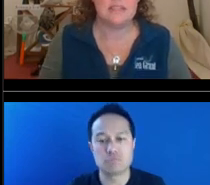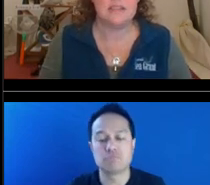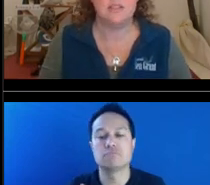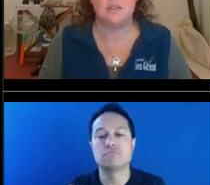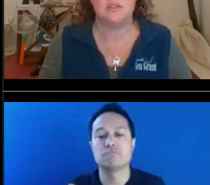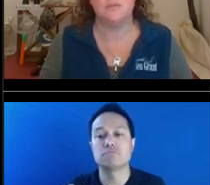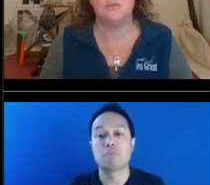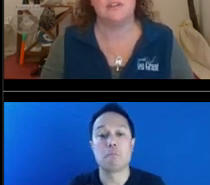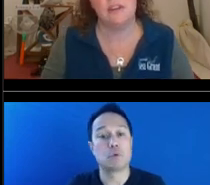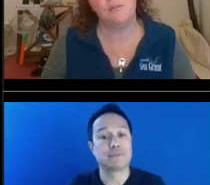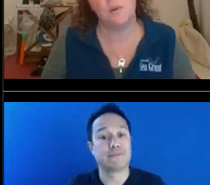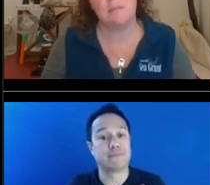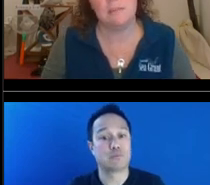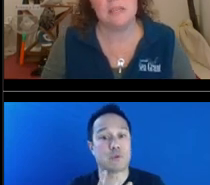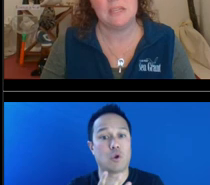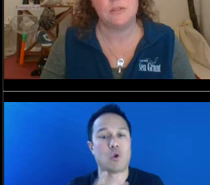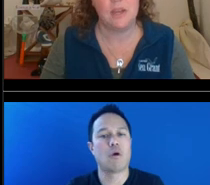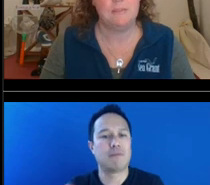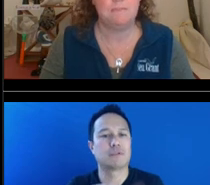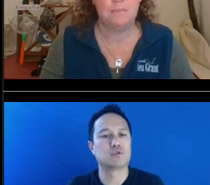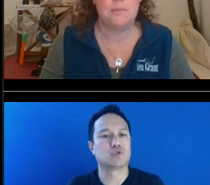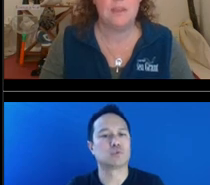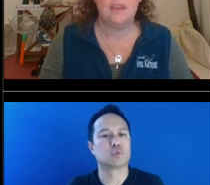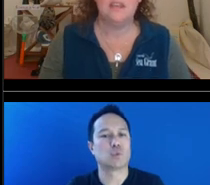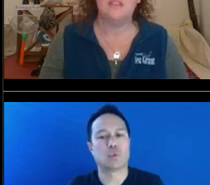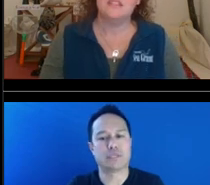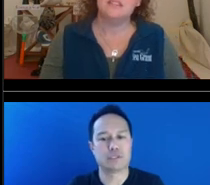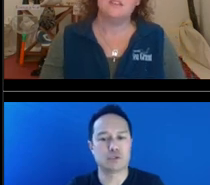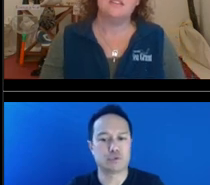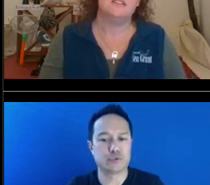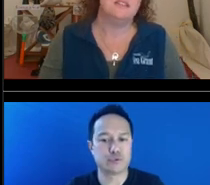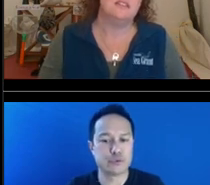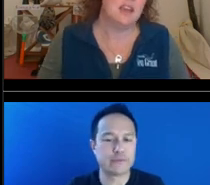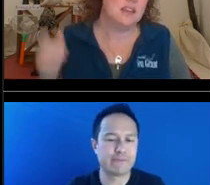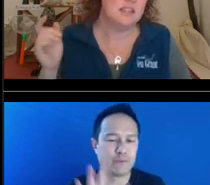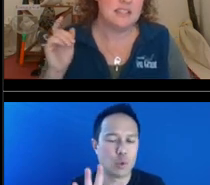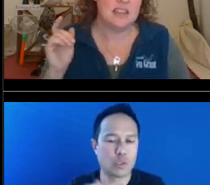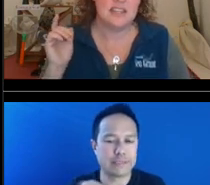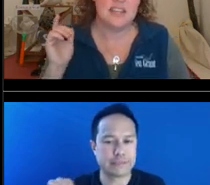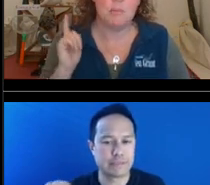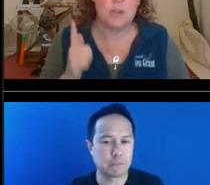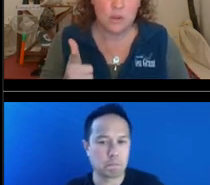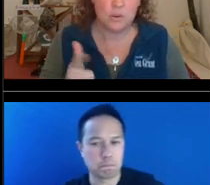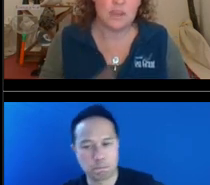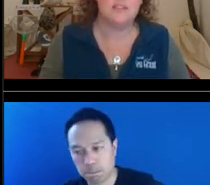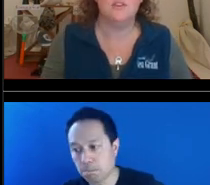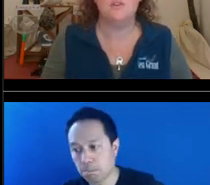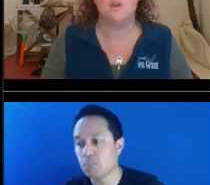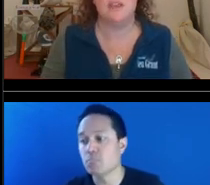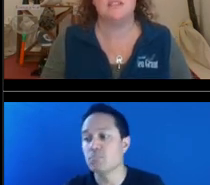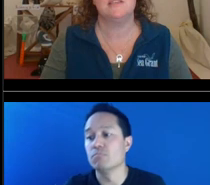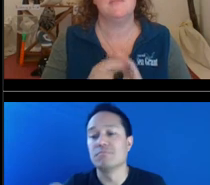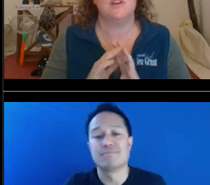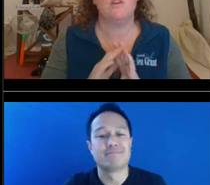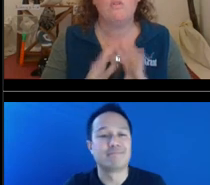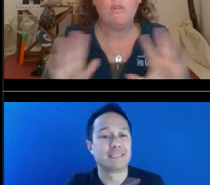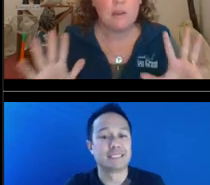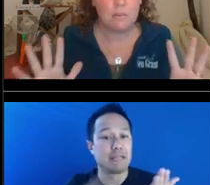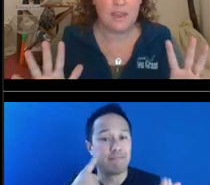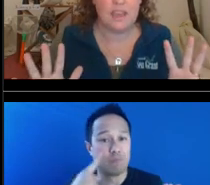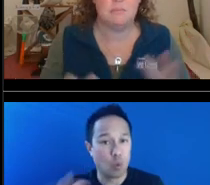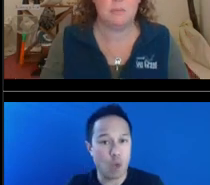most Wednesdays during the school year at 4 p.m. Eastern Time. Now, this series is designed to help you get to know NOAA and some